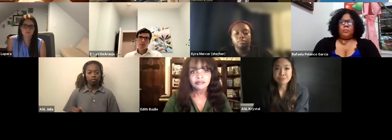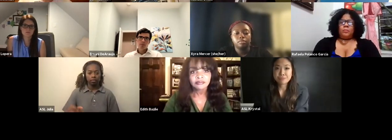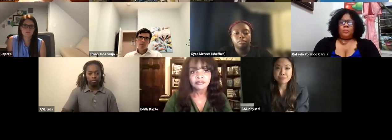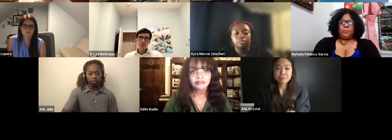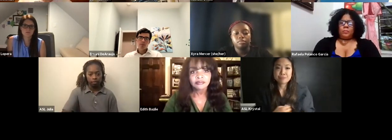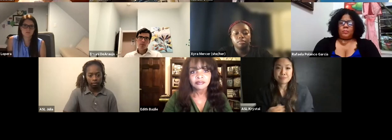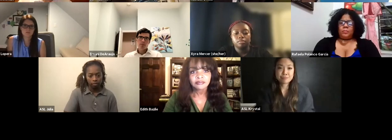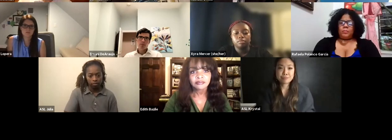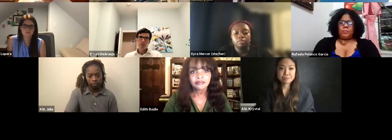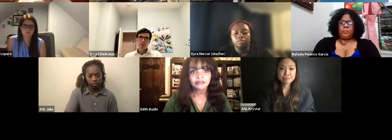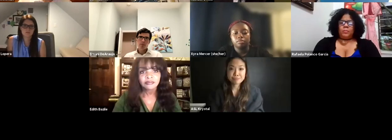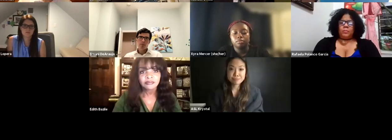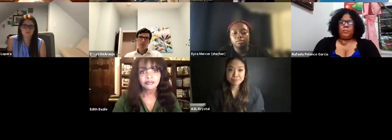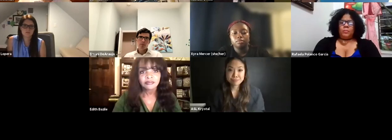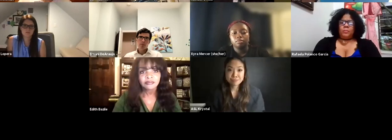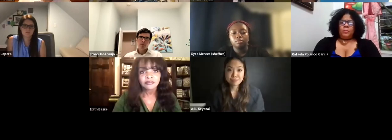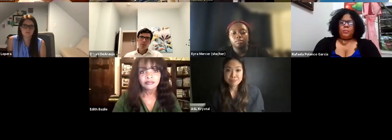is nat adams